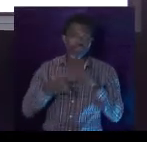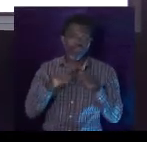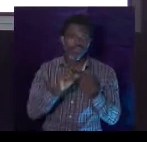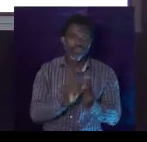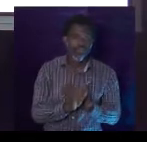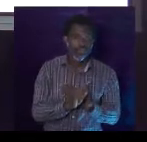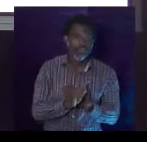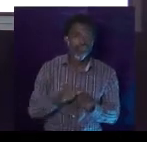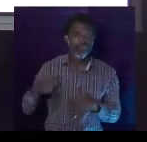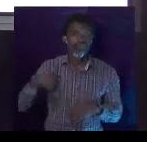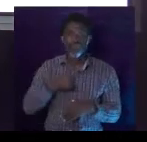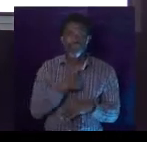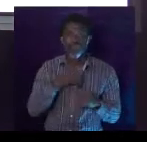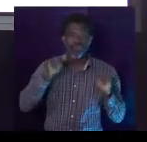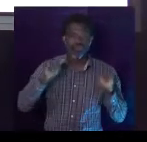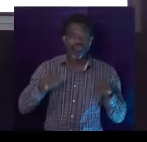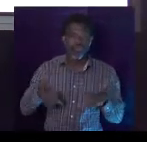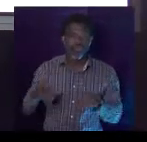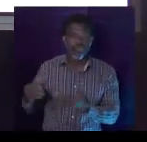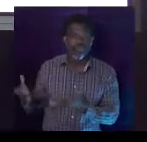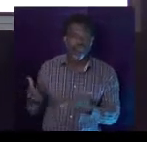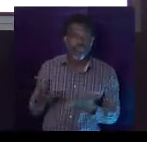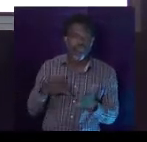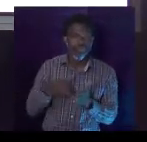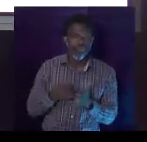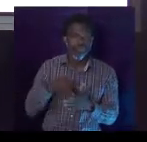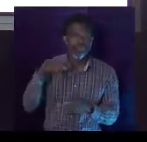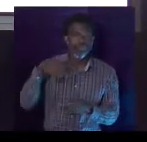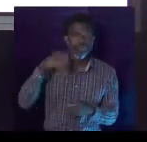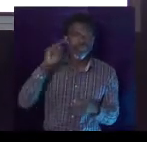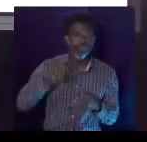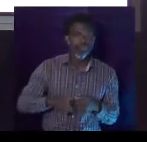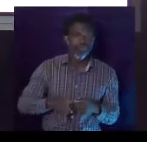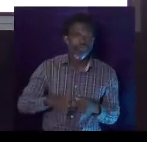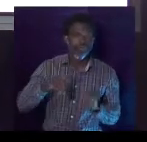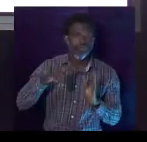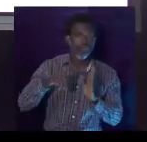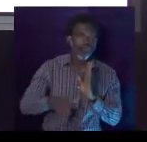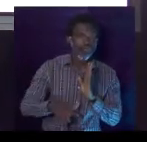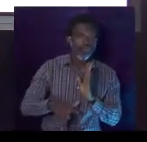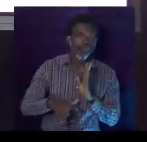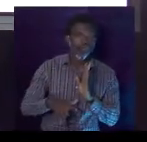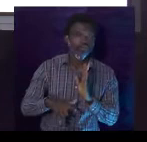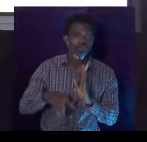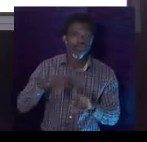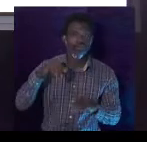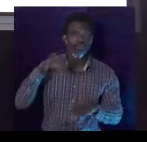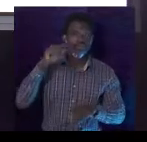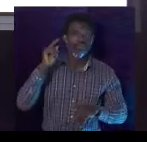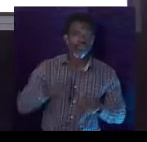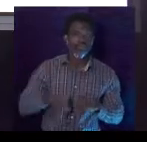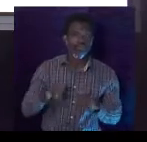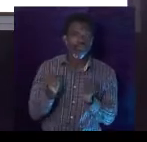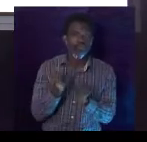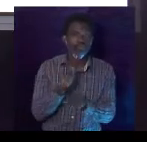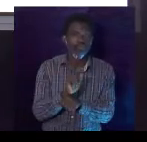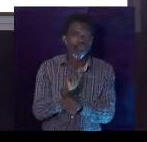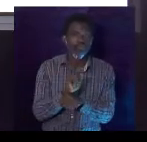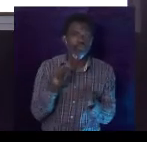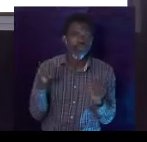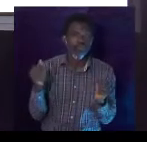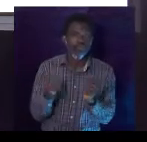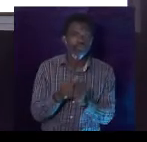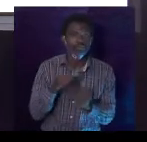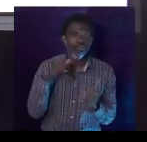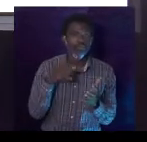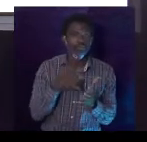relationship. But we can scale it down to the lowest term so that we can work with it and use that knowledge to find